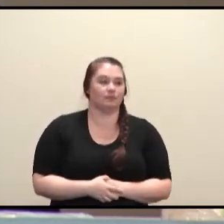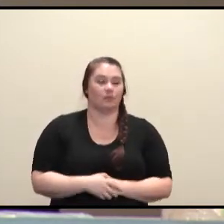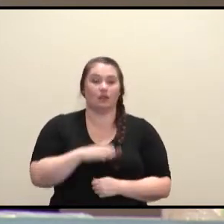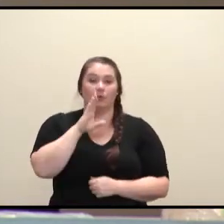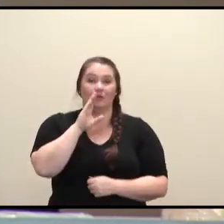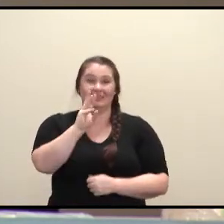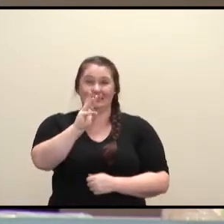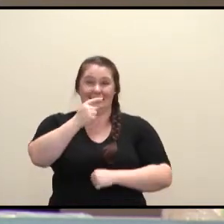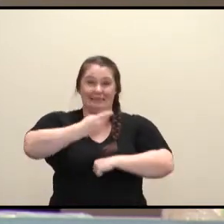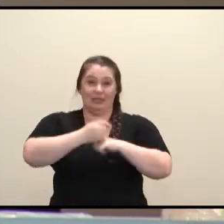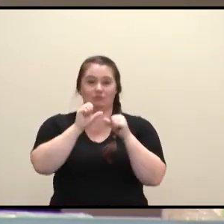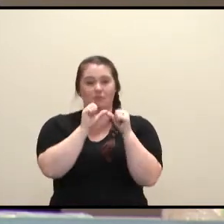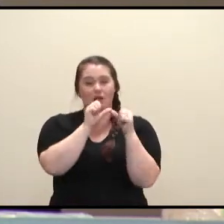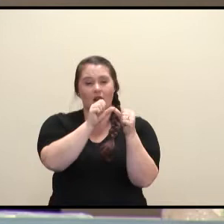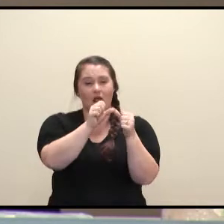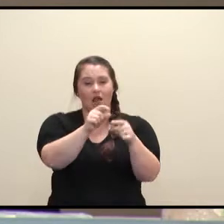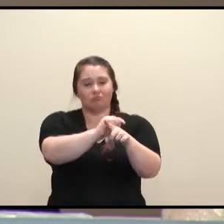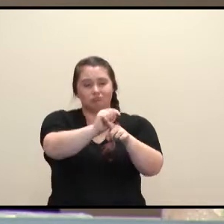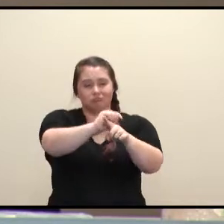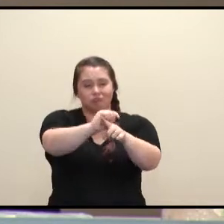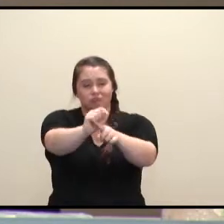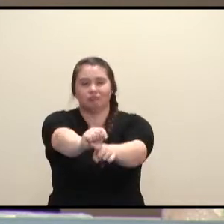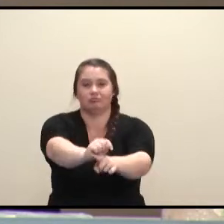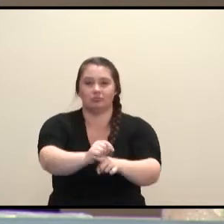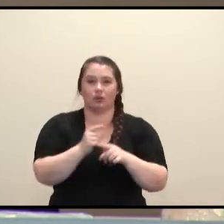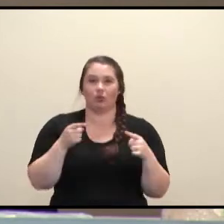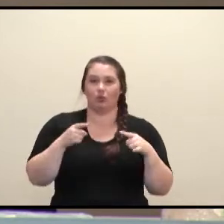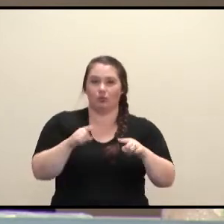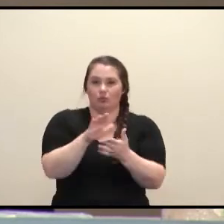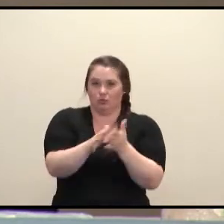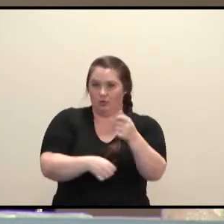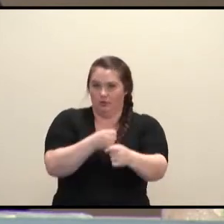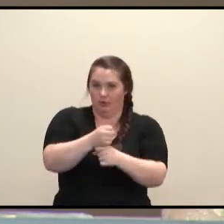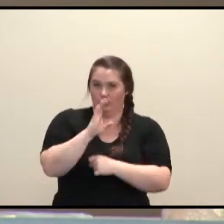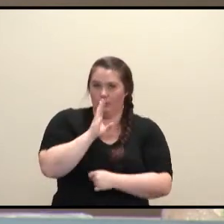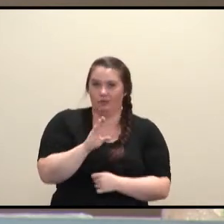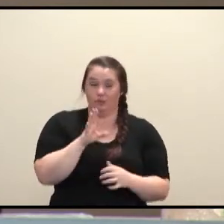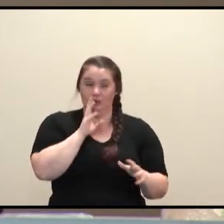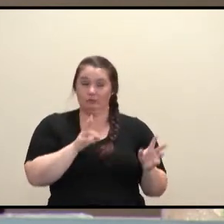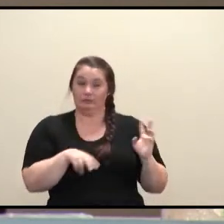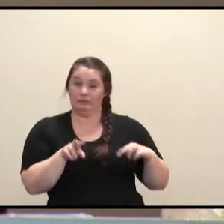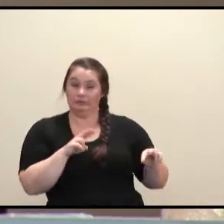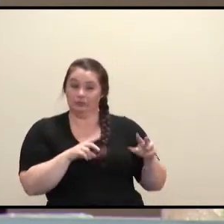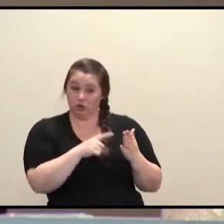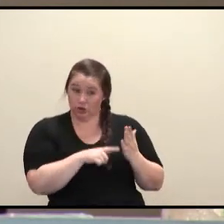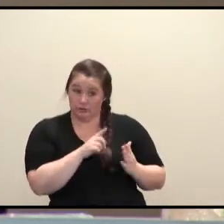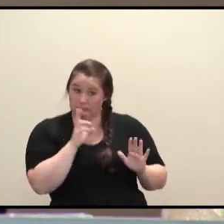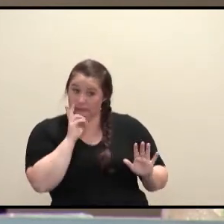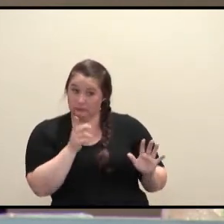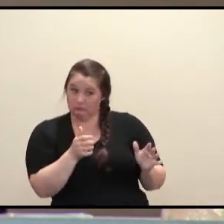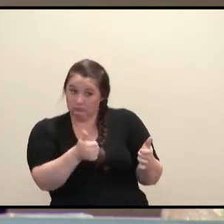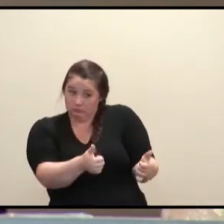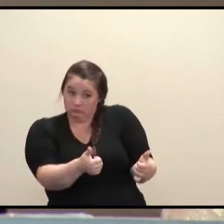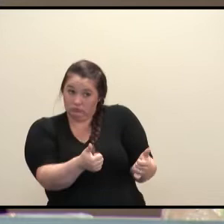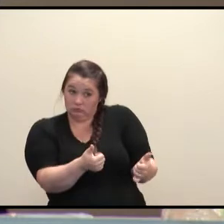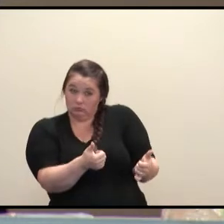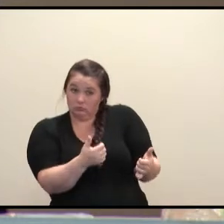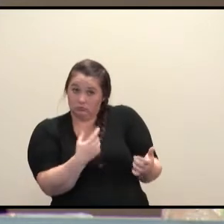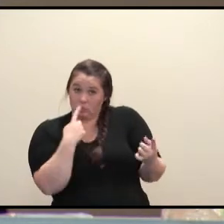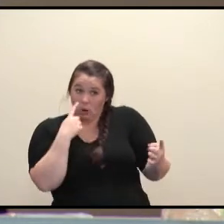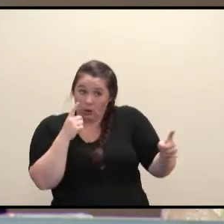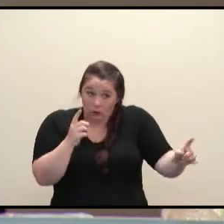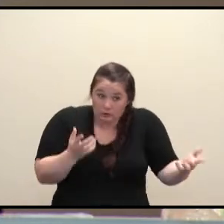6 days of training throughout the school year. So we'll be checking in with them. We'll be using May Kaufman from Emergent